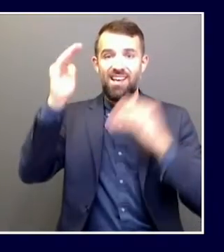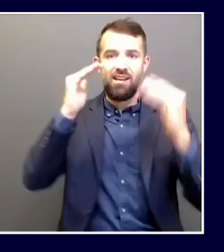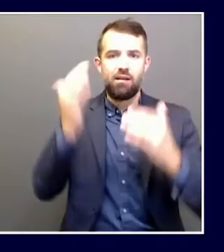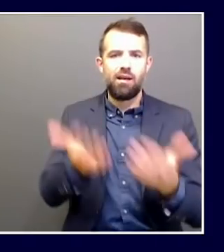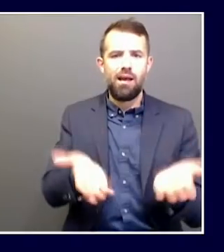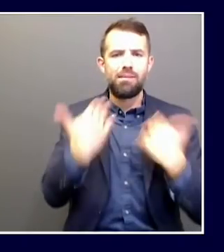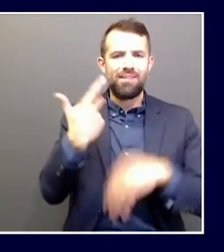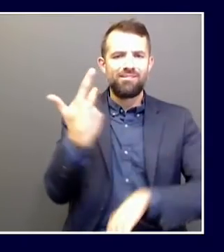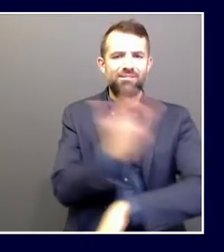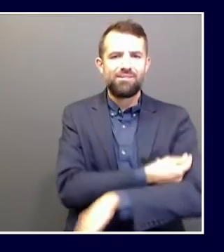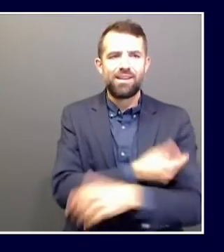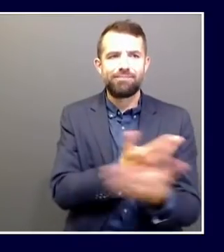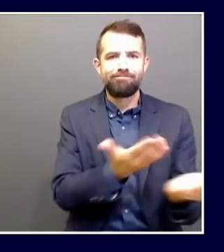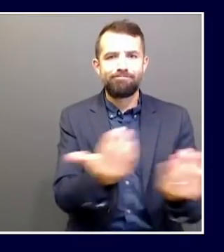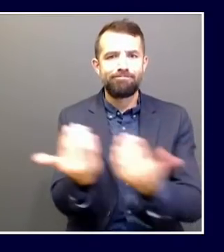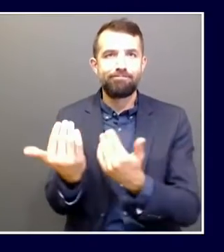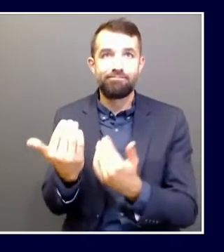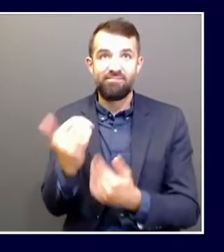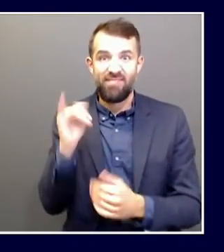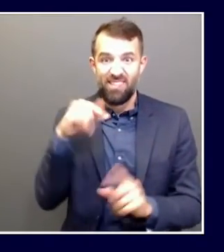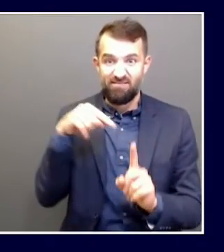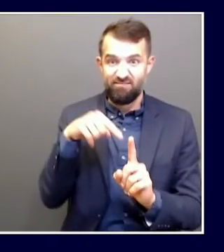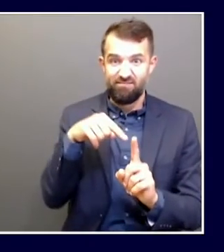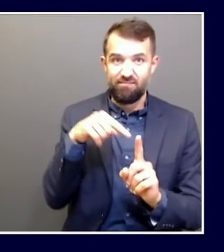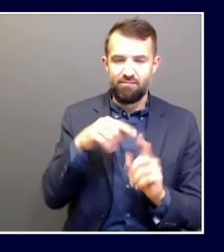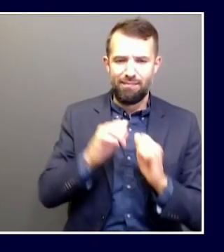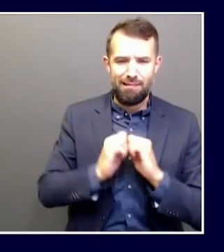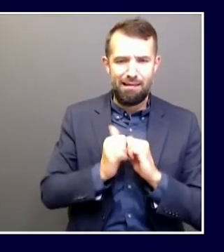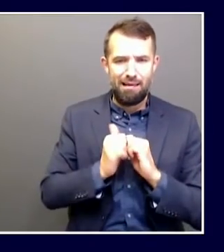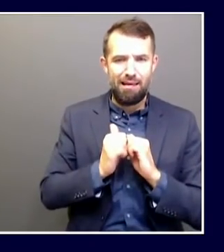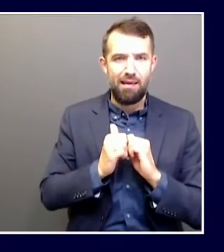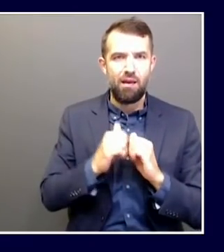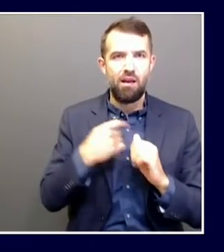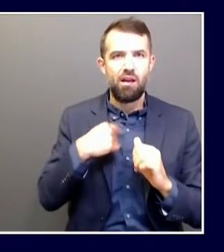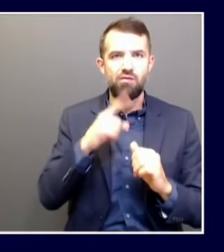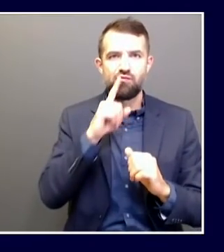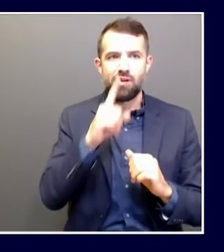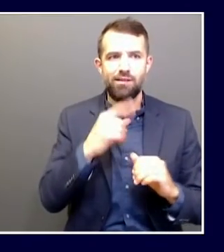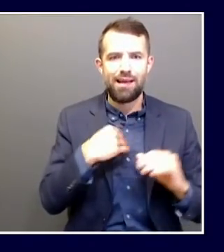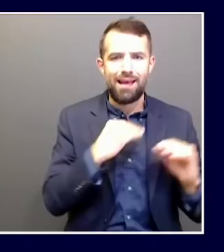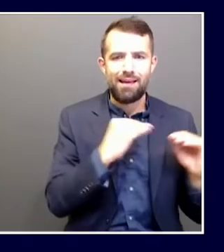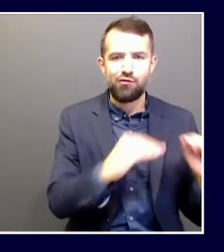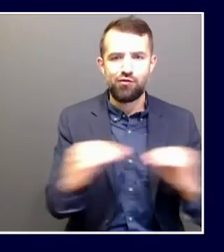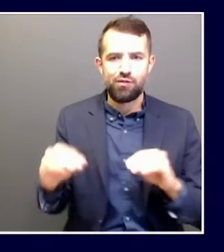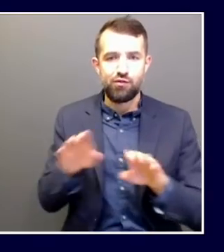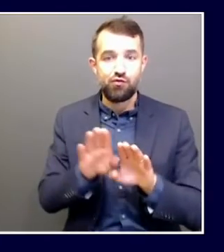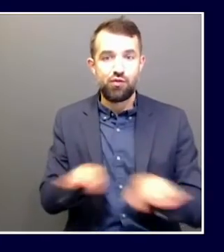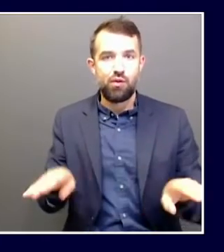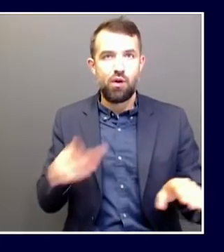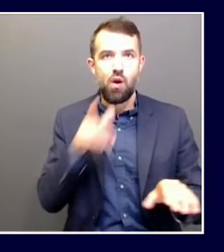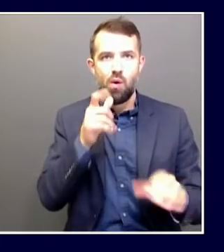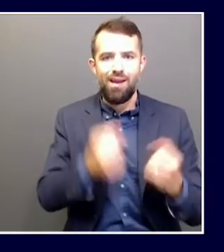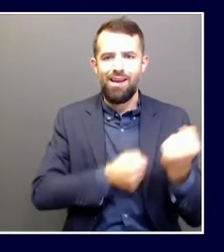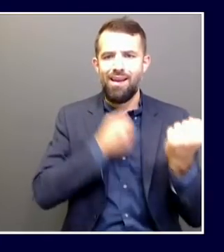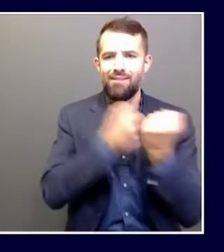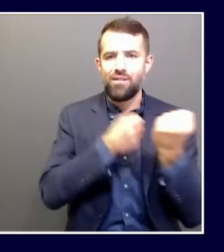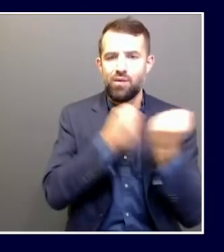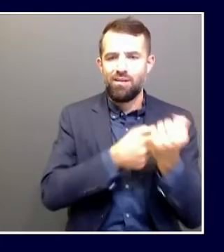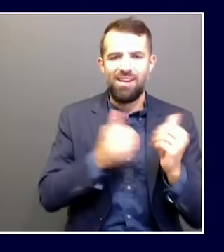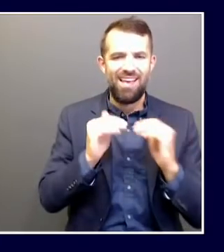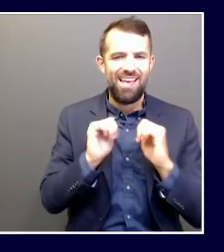to get more children to be advocates for you. Yep, and I want to thanks, Steve. I want to be clear. We're not